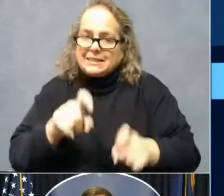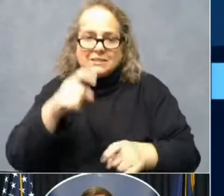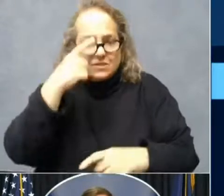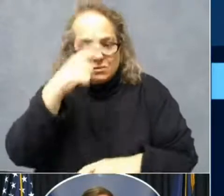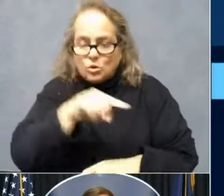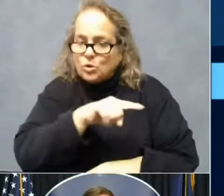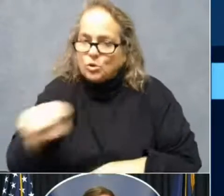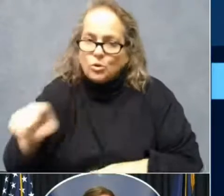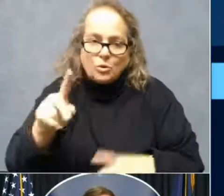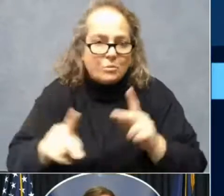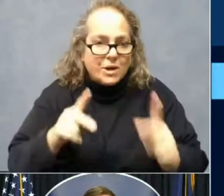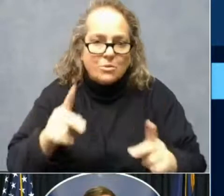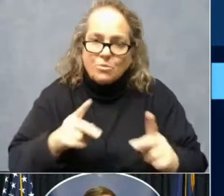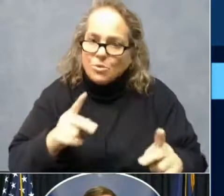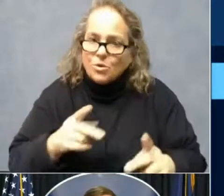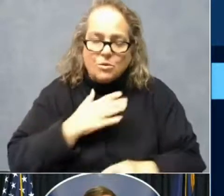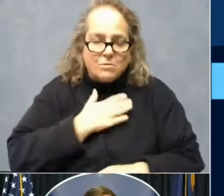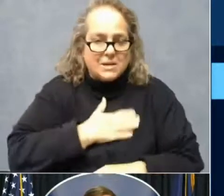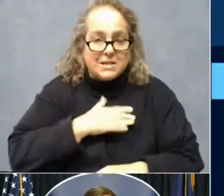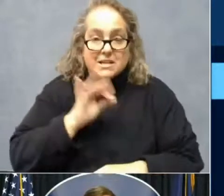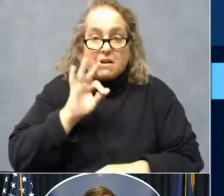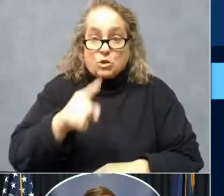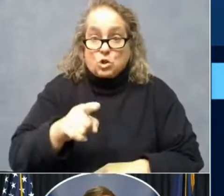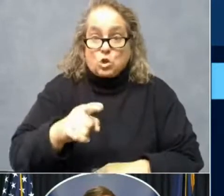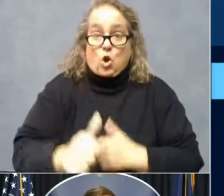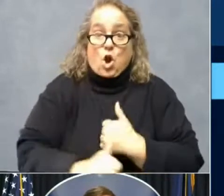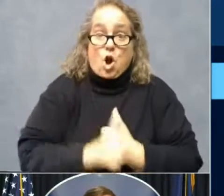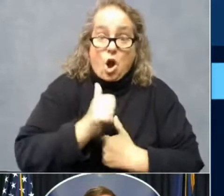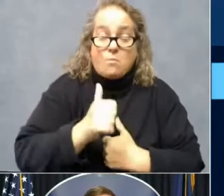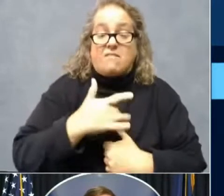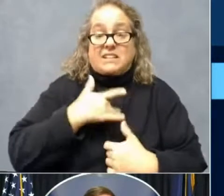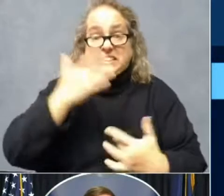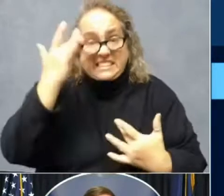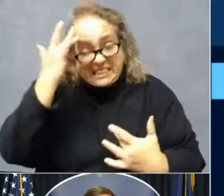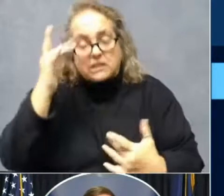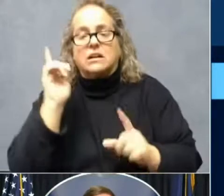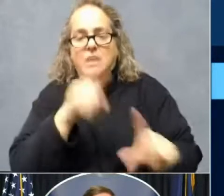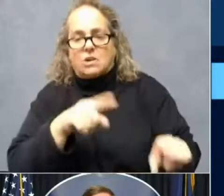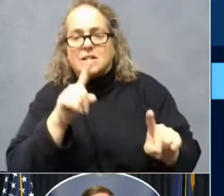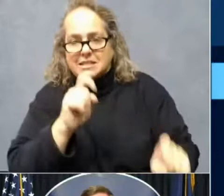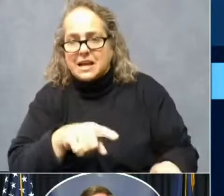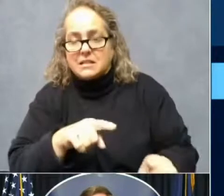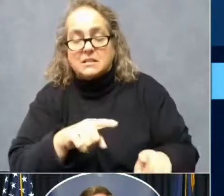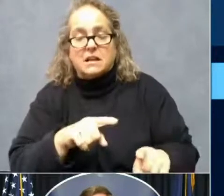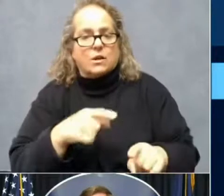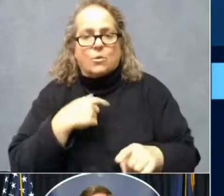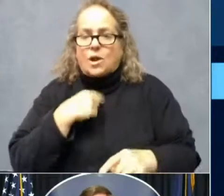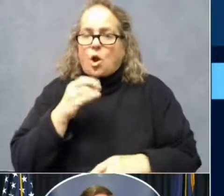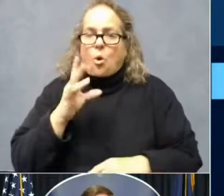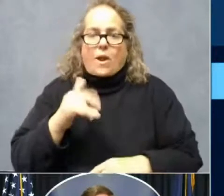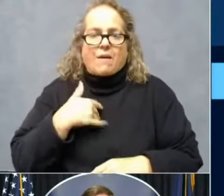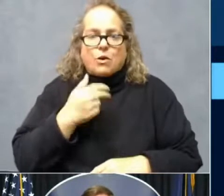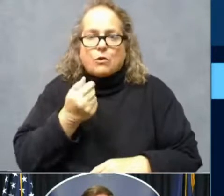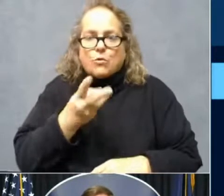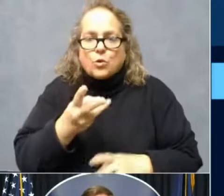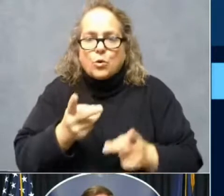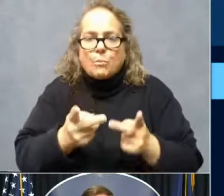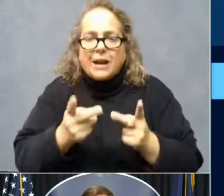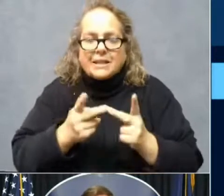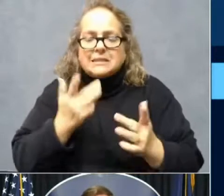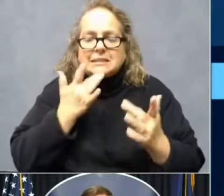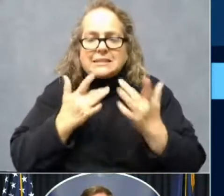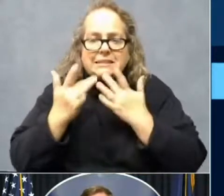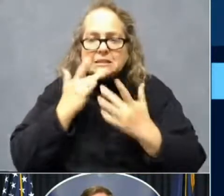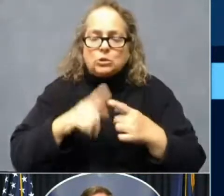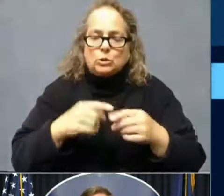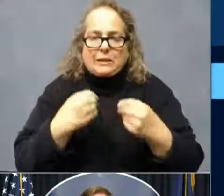those that could be really harmed should come in for a test. And then we only had a couple of places that could get it done.